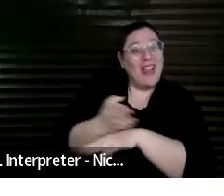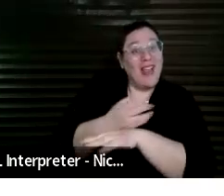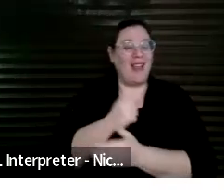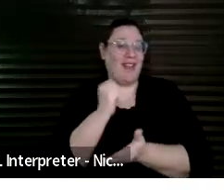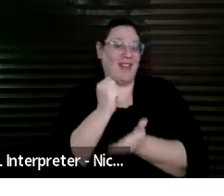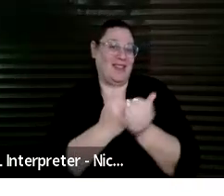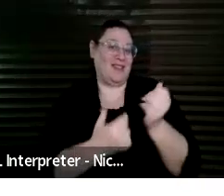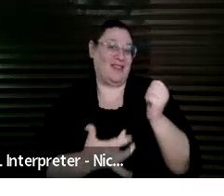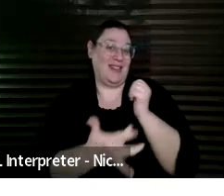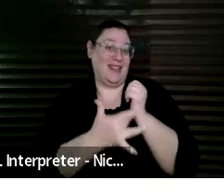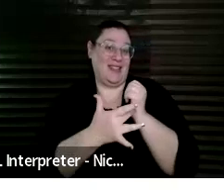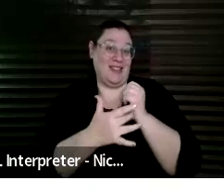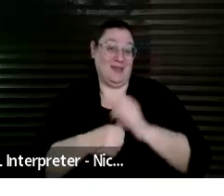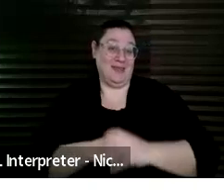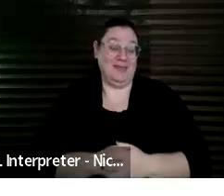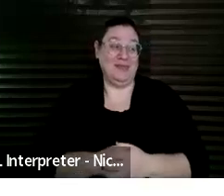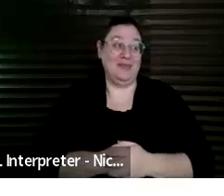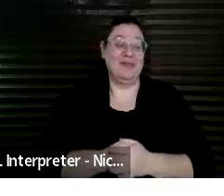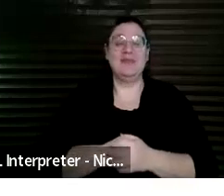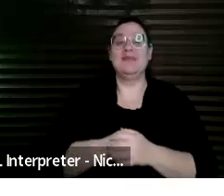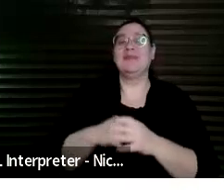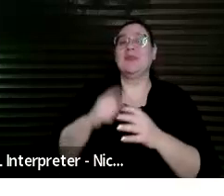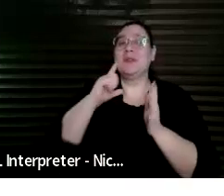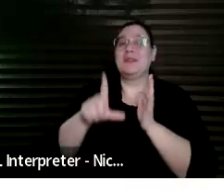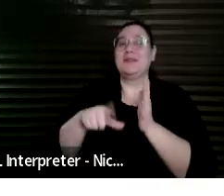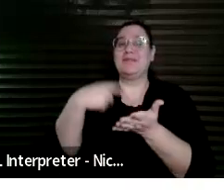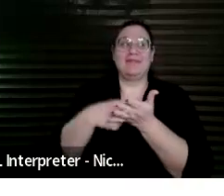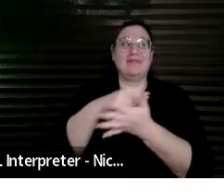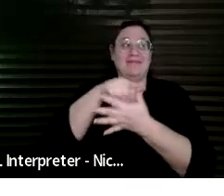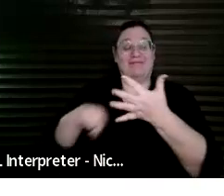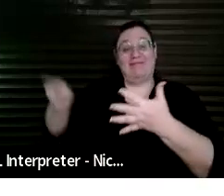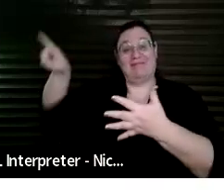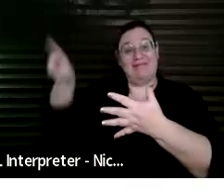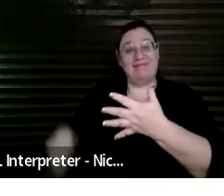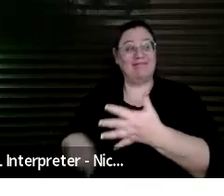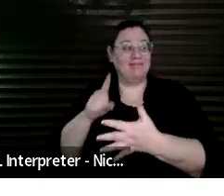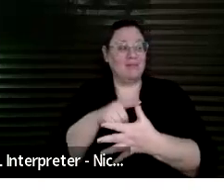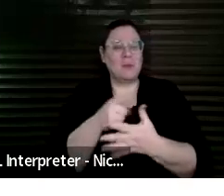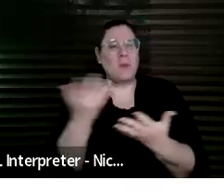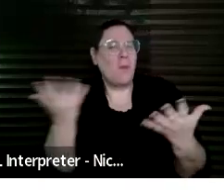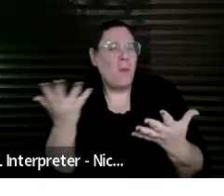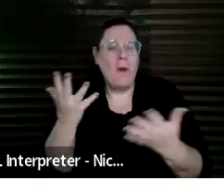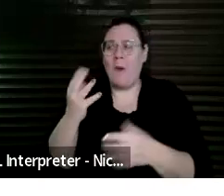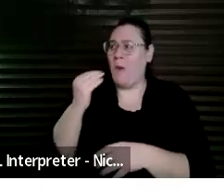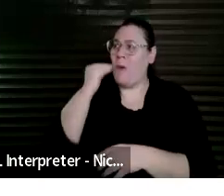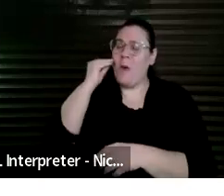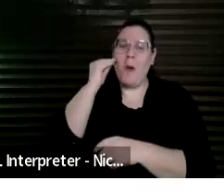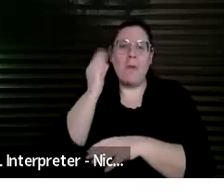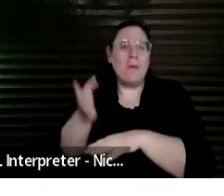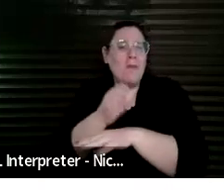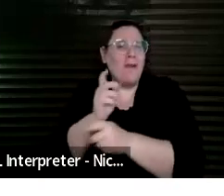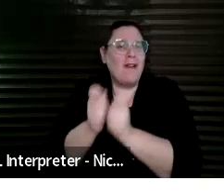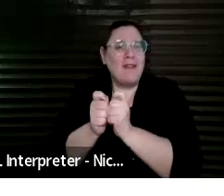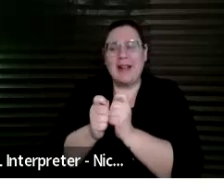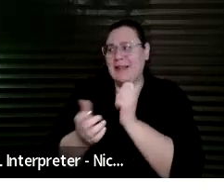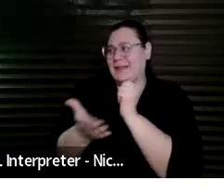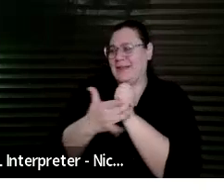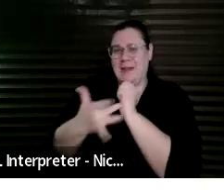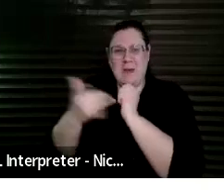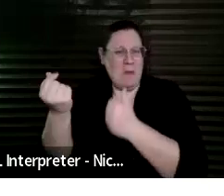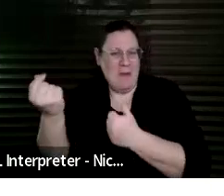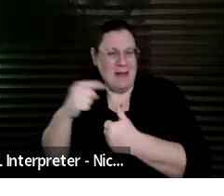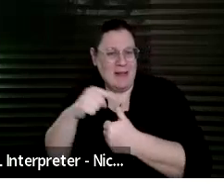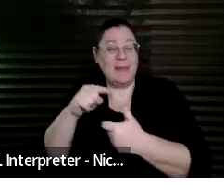technology. It will review the what. What are home modification and assistive technology? The